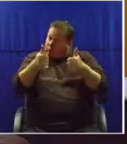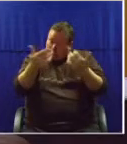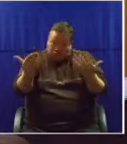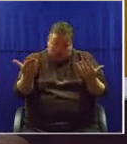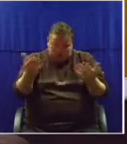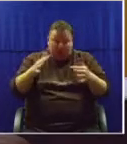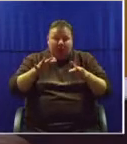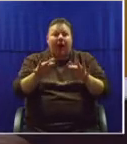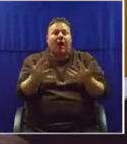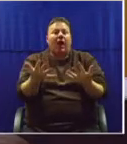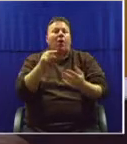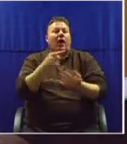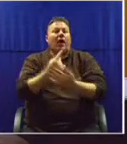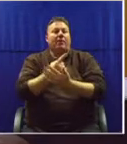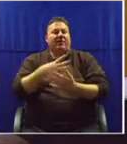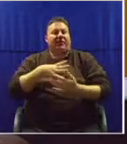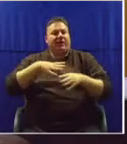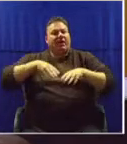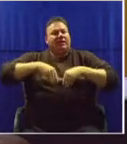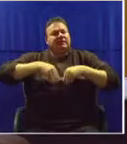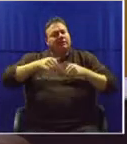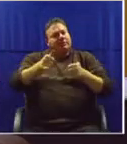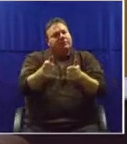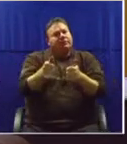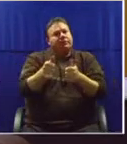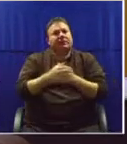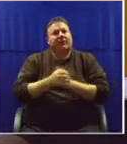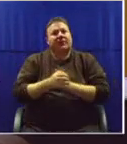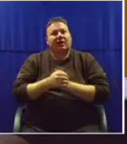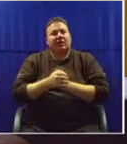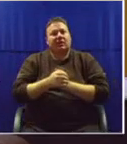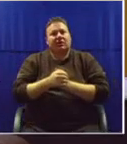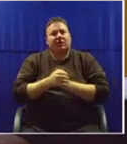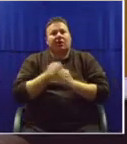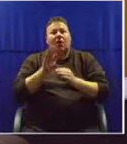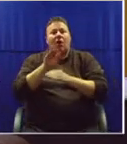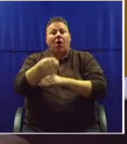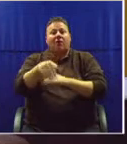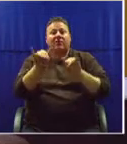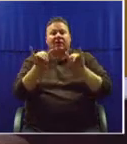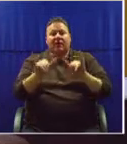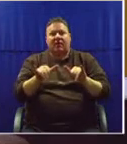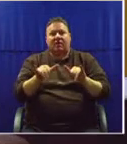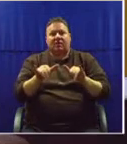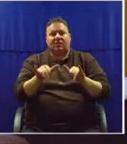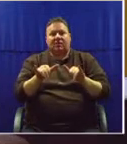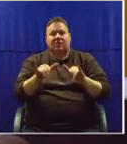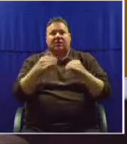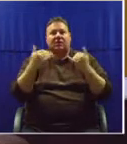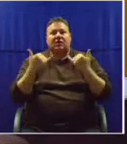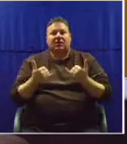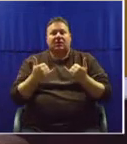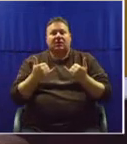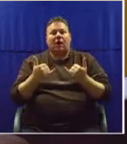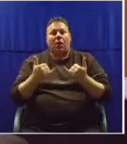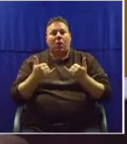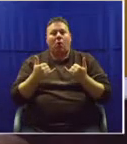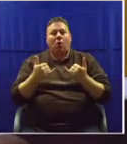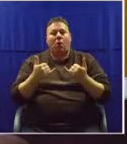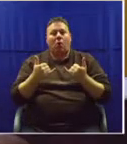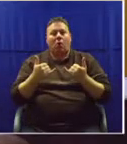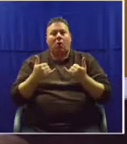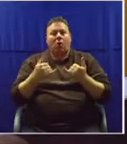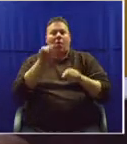and I allowed you time. And after you've done that, you are now making reflections